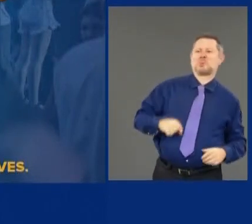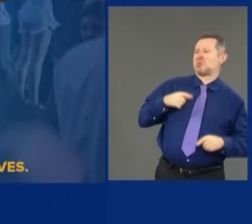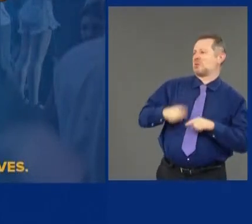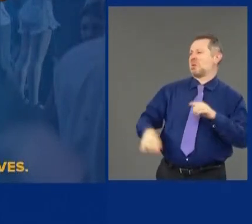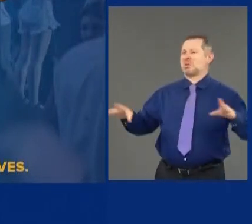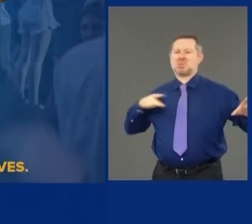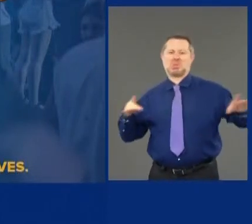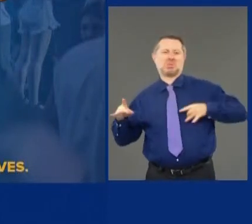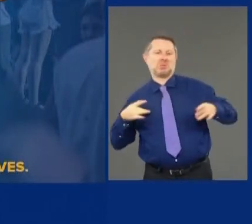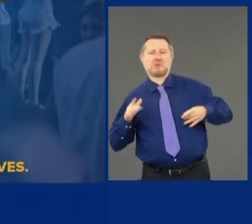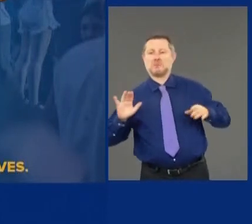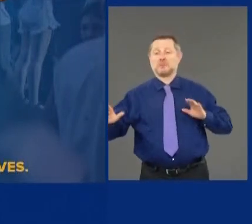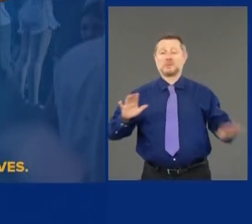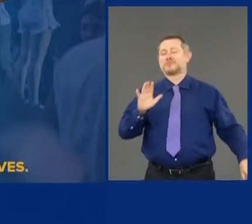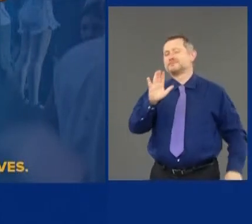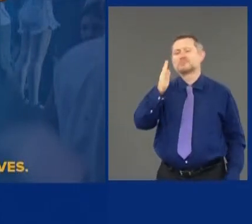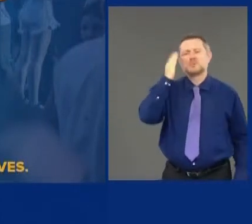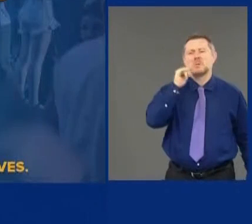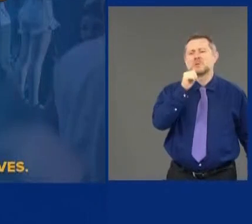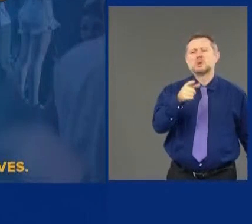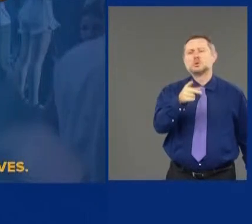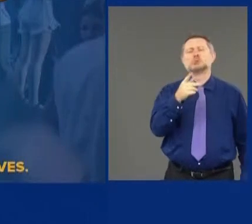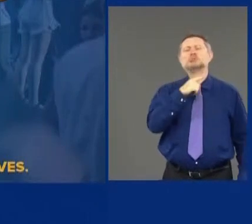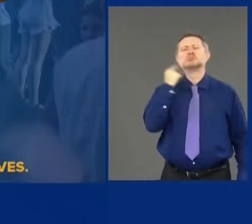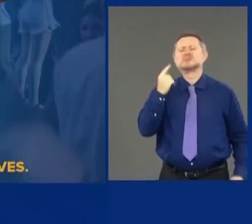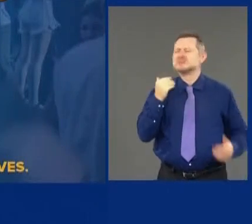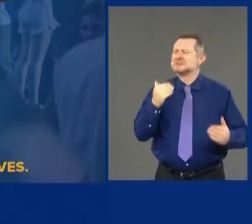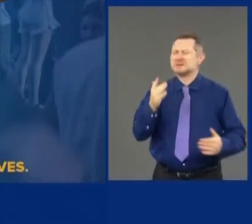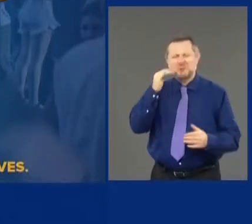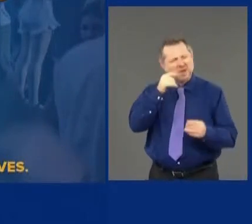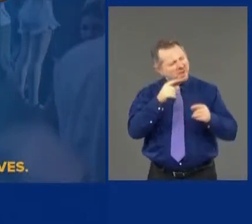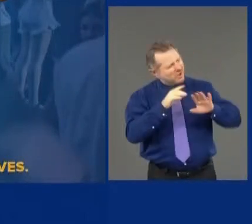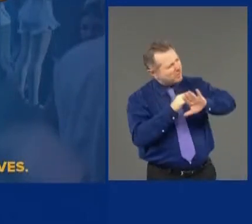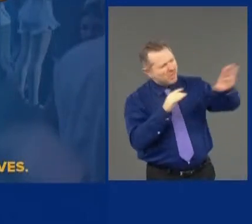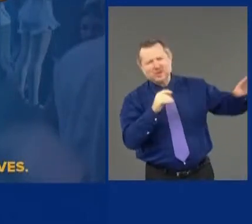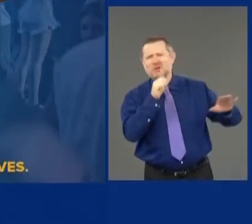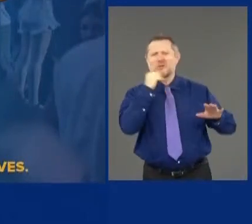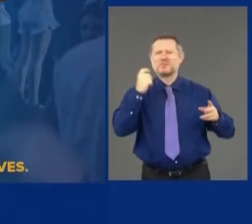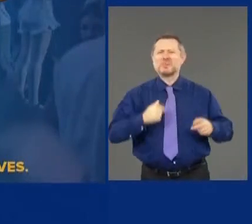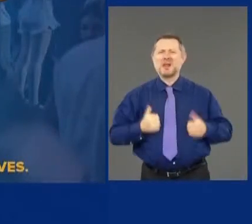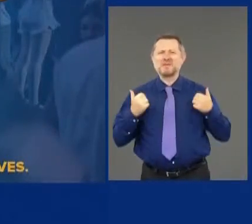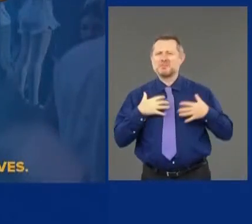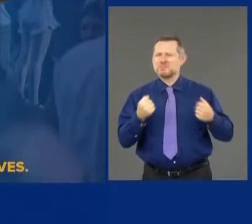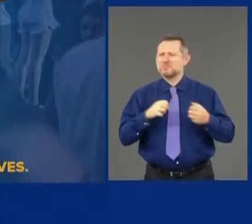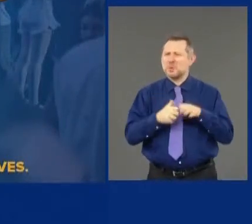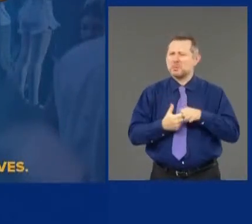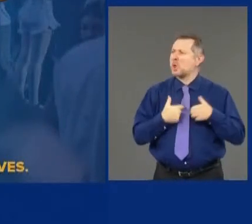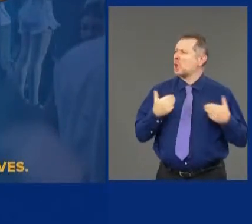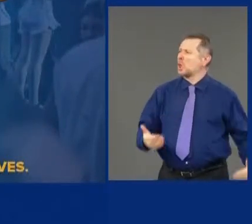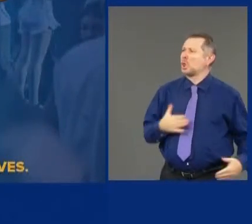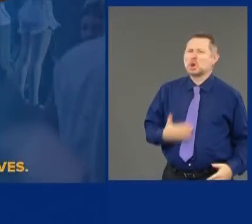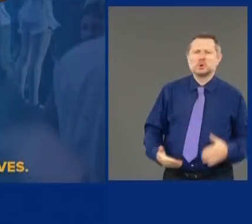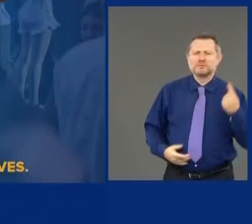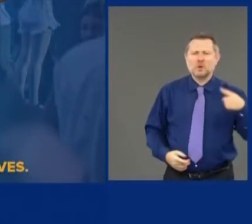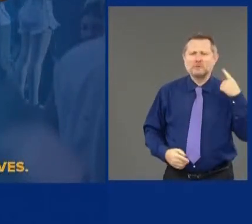you risk someone else's life? That's a problem. Second problem,